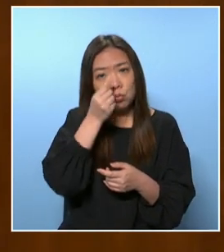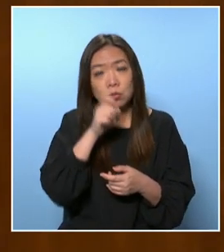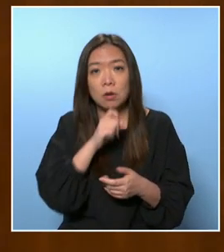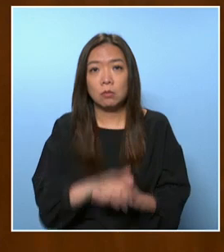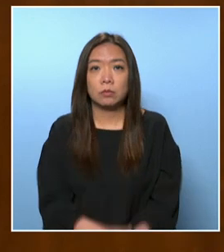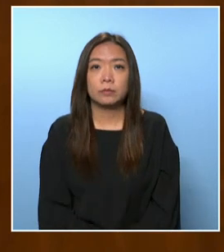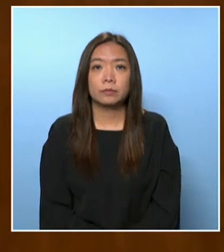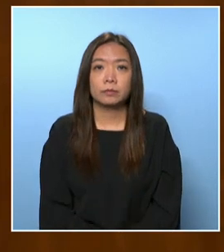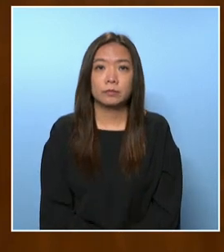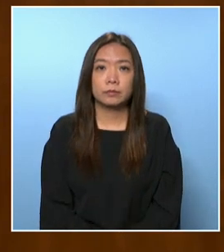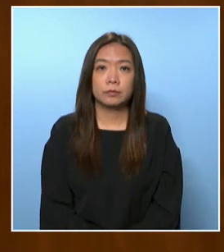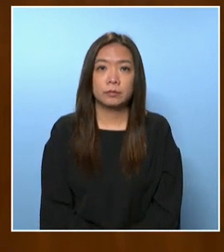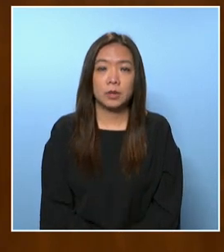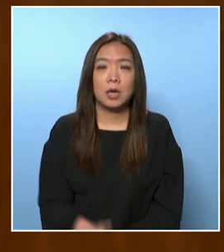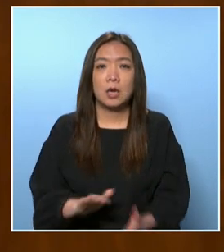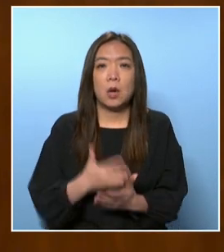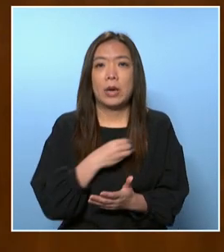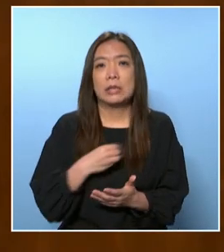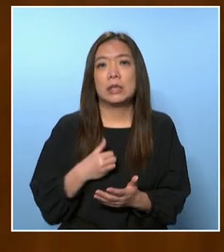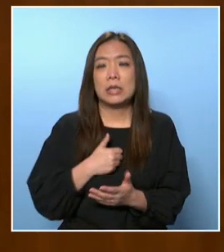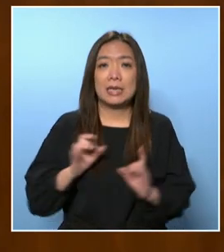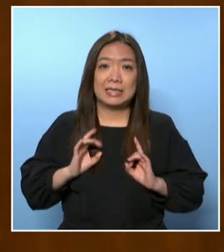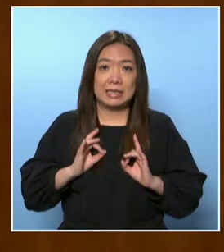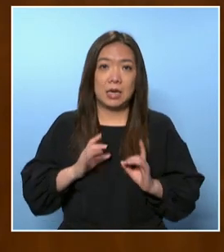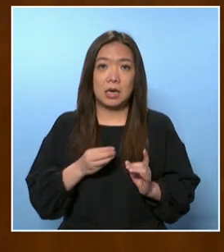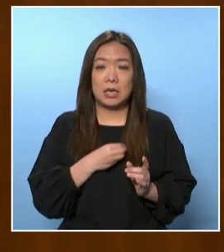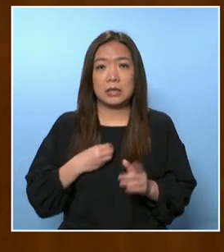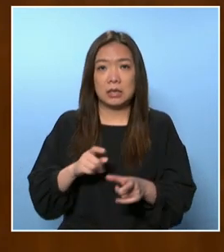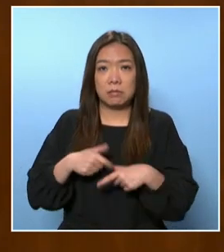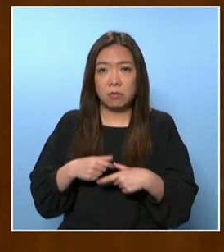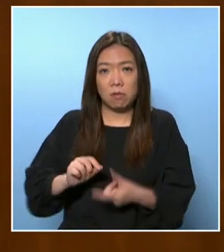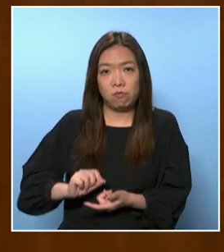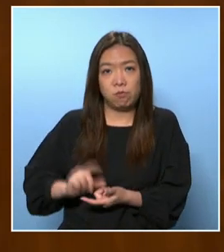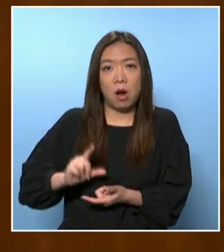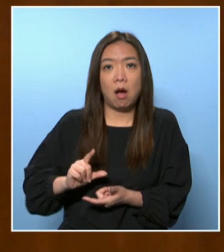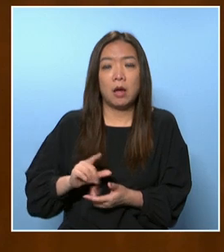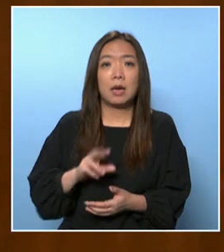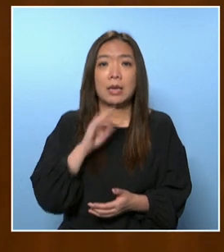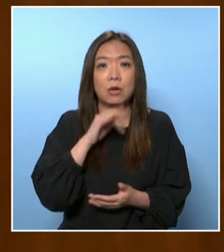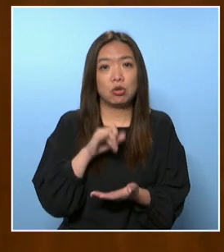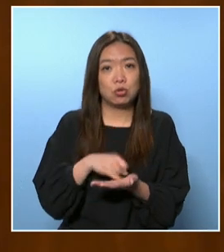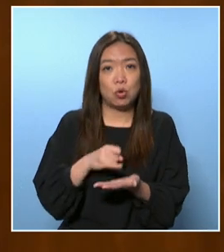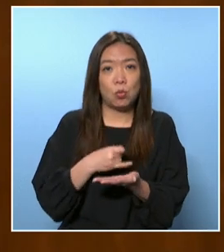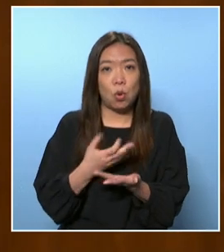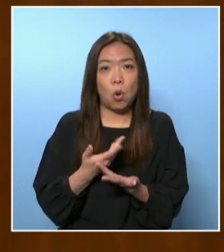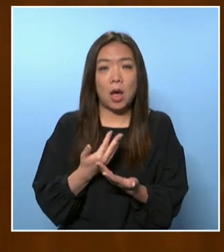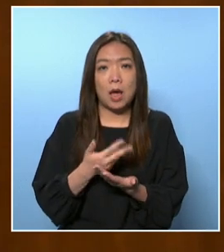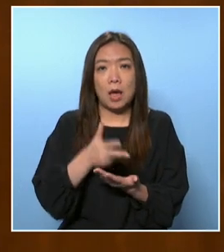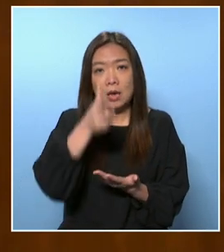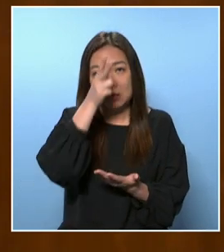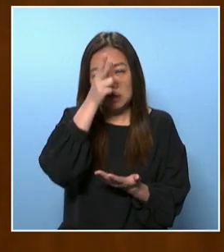me that they would find this idea pretty interesting. The private practitioners are making a lot of